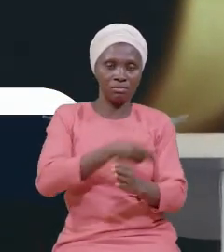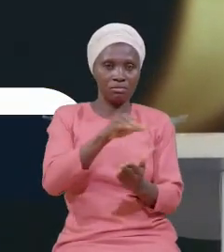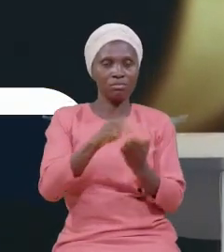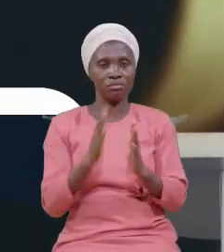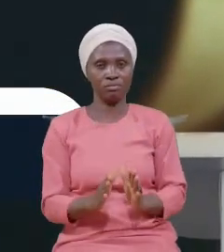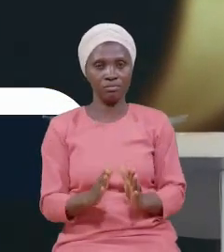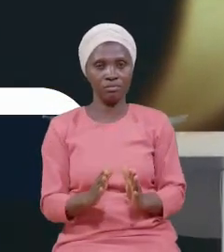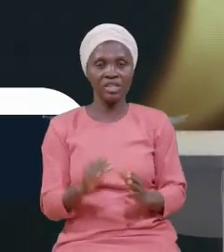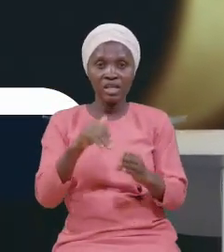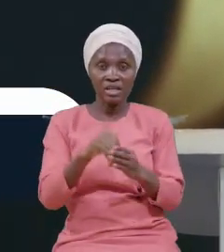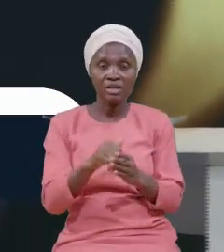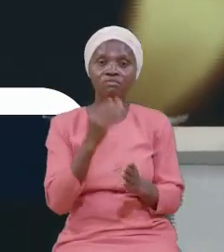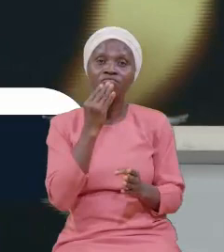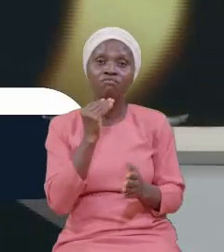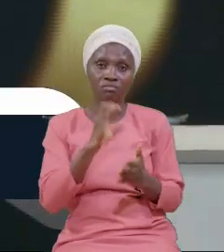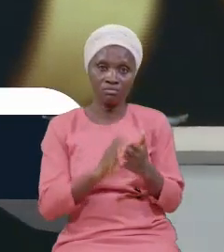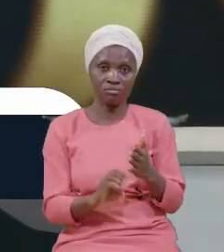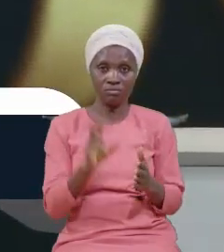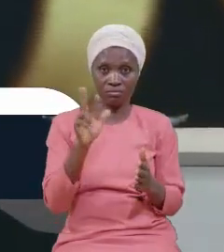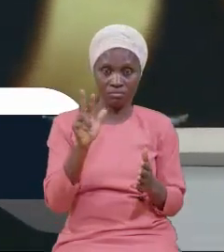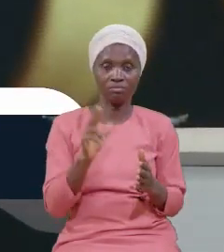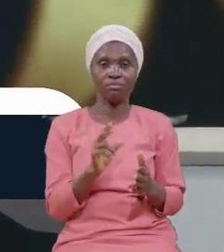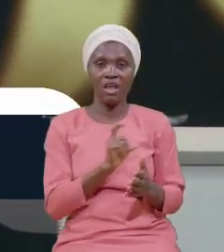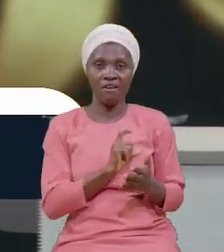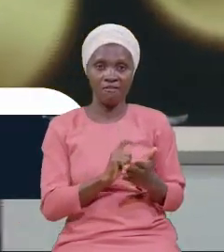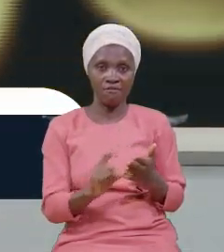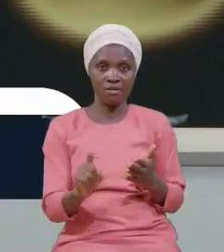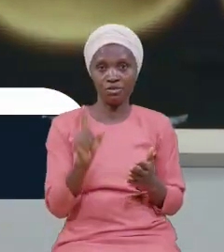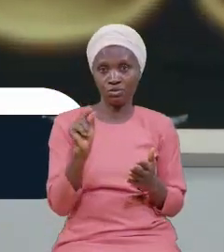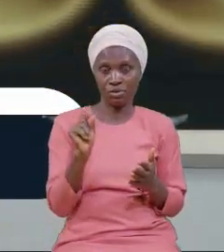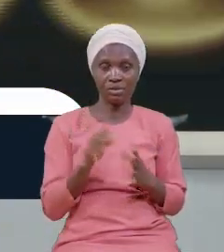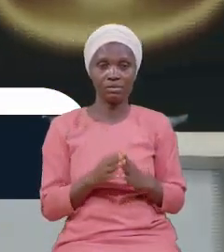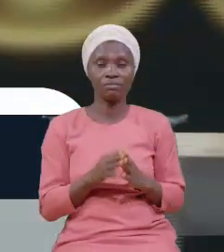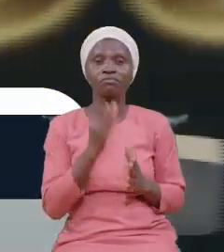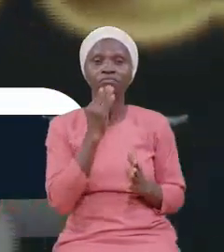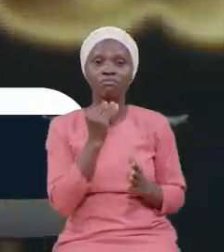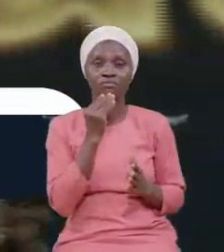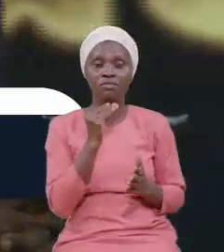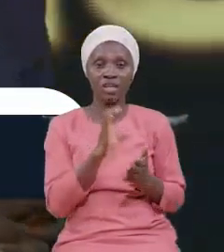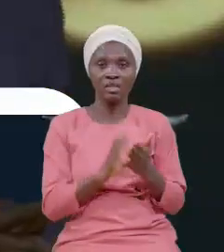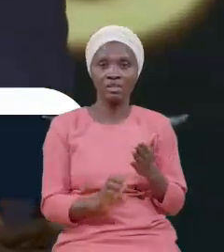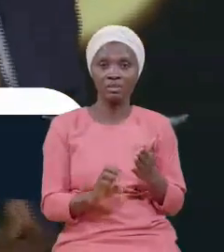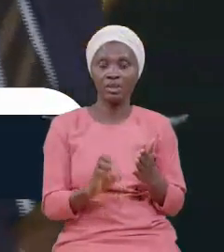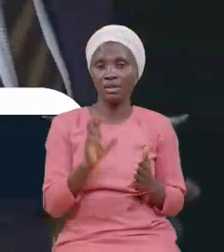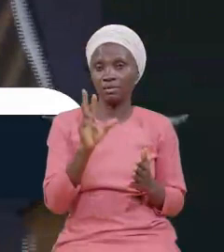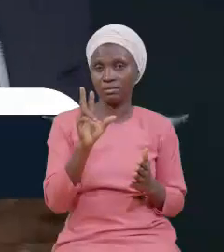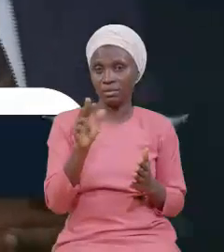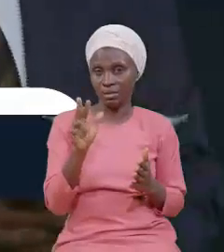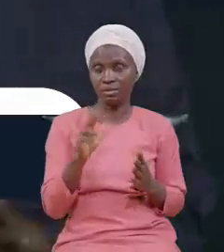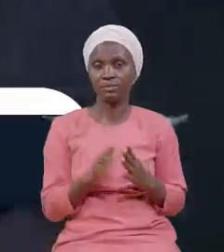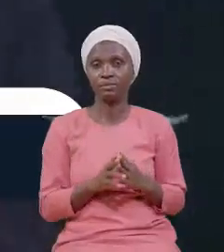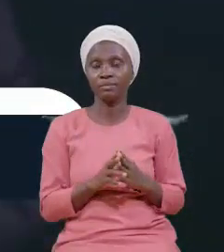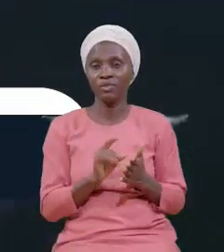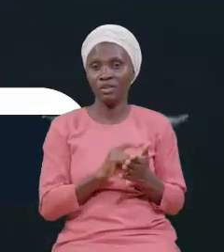chapter 13, reading from verse 20. Hebrews 13, verse